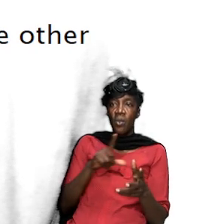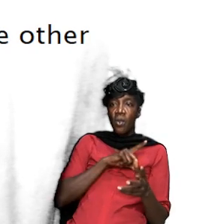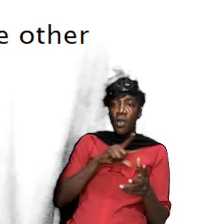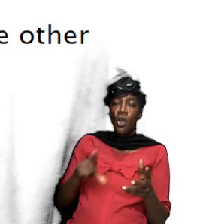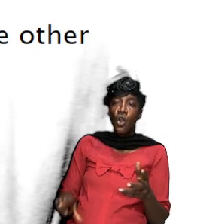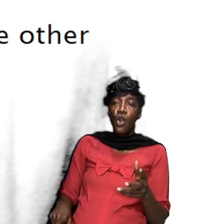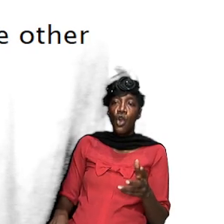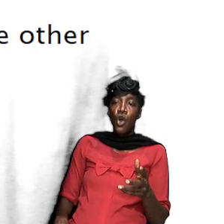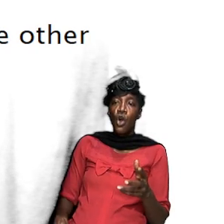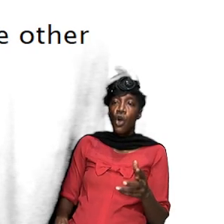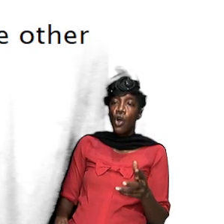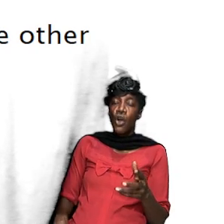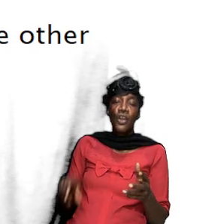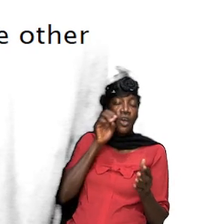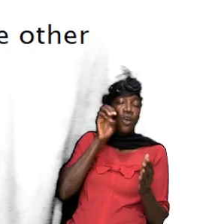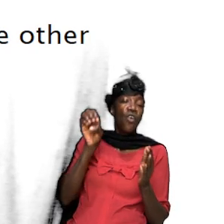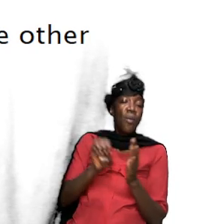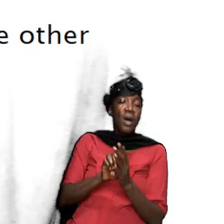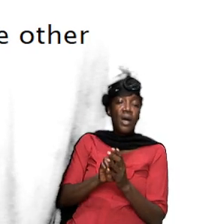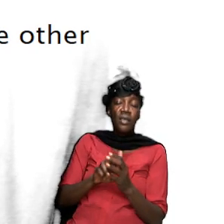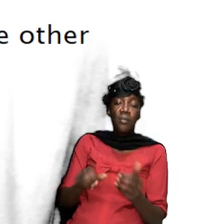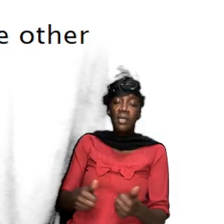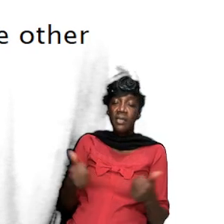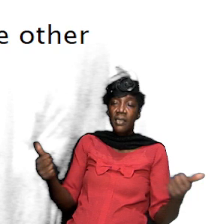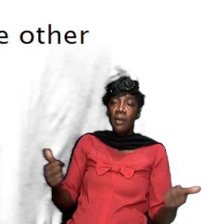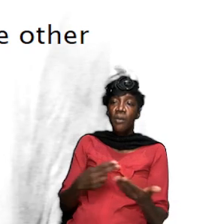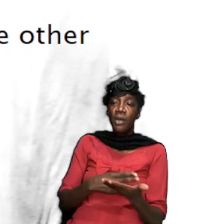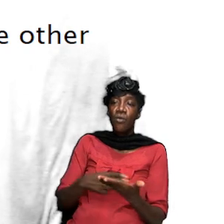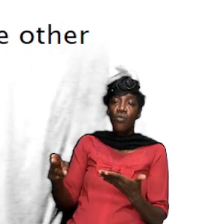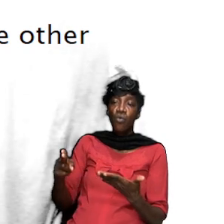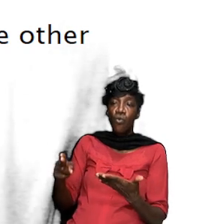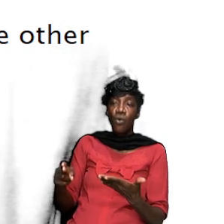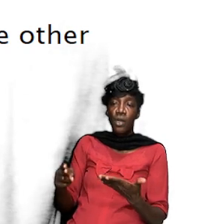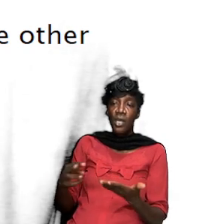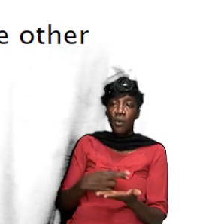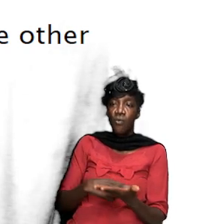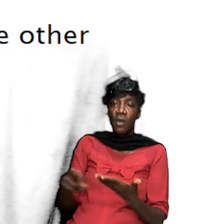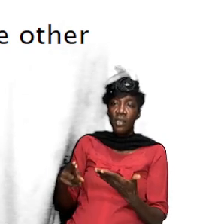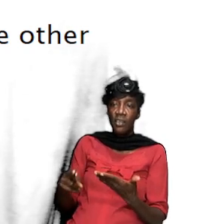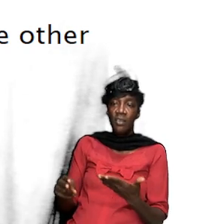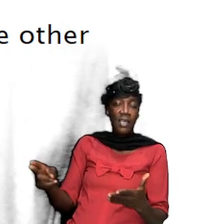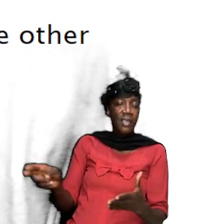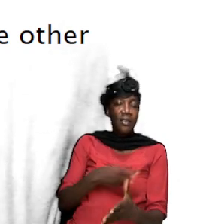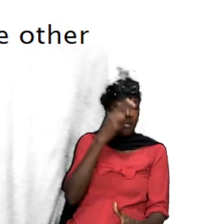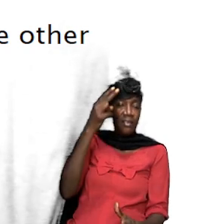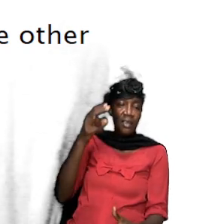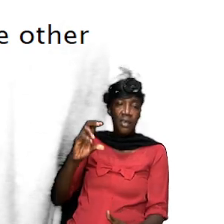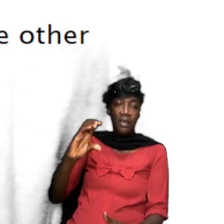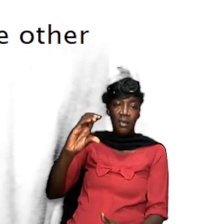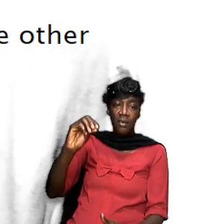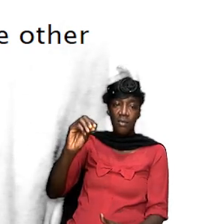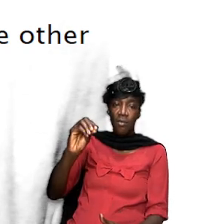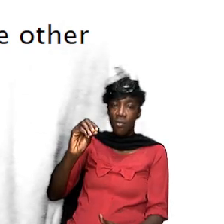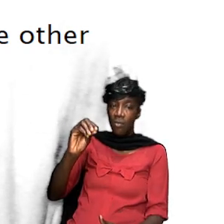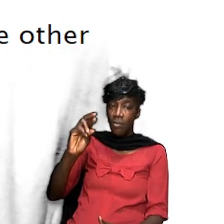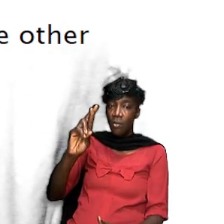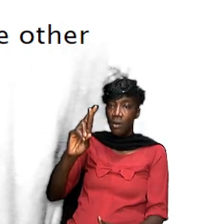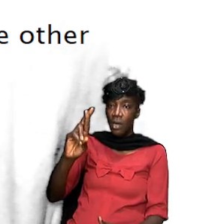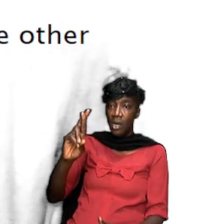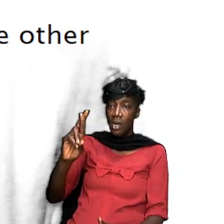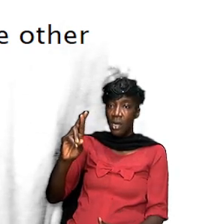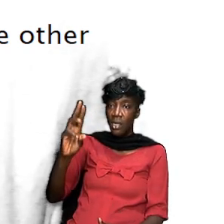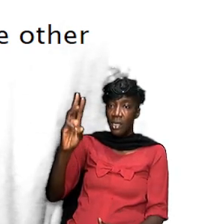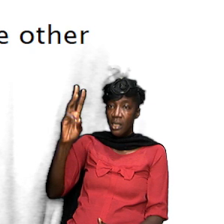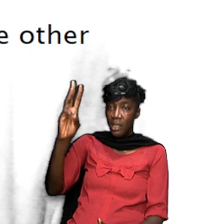be separate, holy, and righteous. 2 Corinthians 6, 17 to 18. He said, wherefore come out